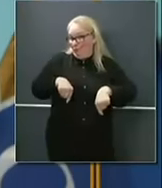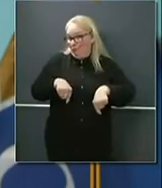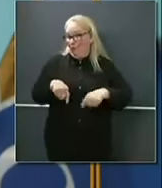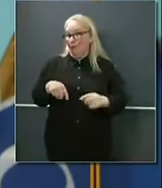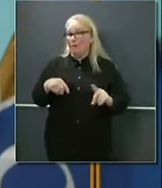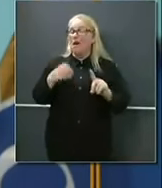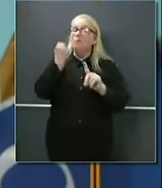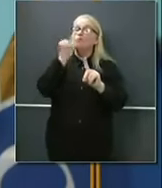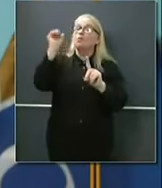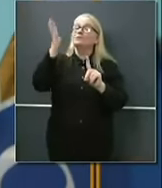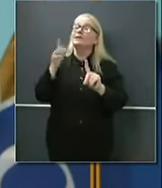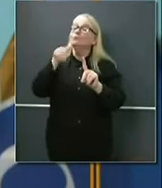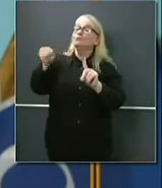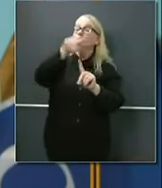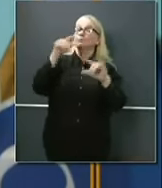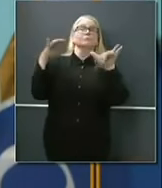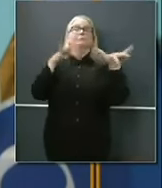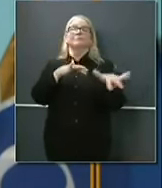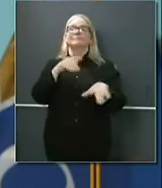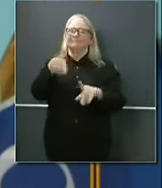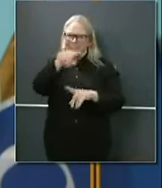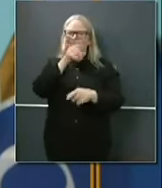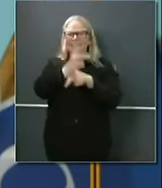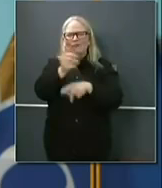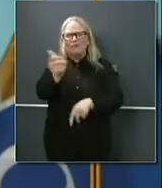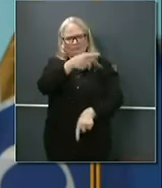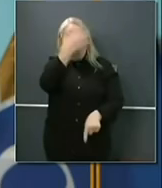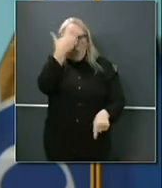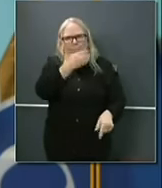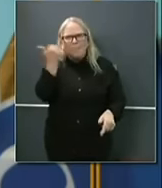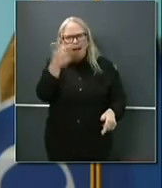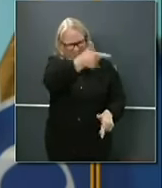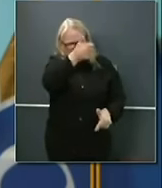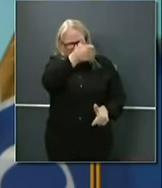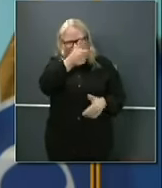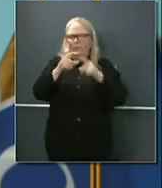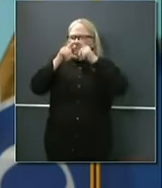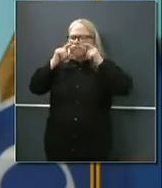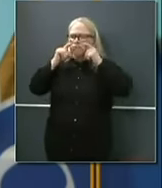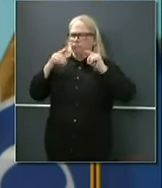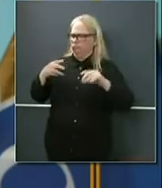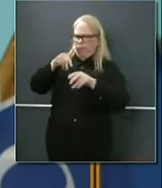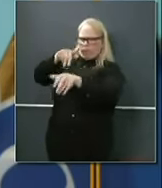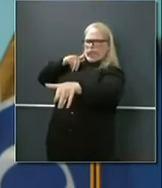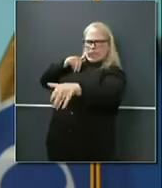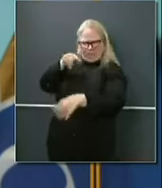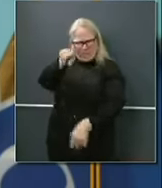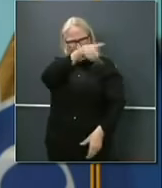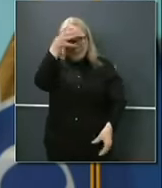this, and that is take care of yourself. You know, wear a face covering. Do justice